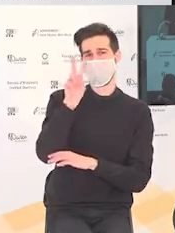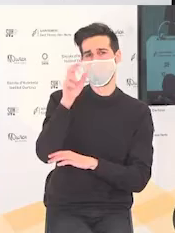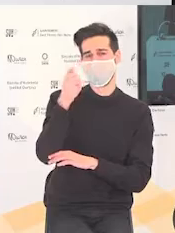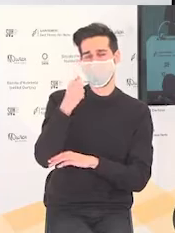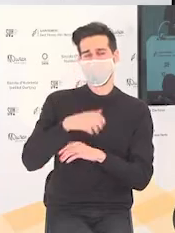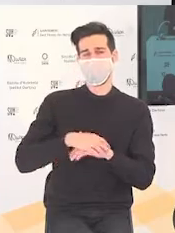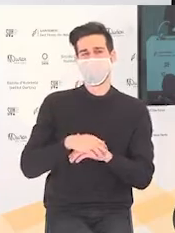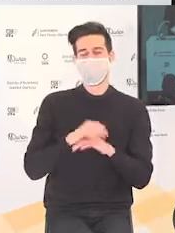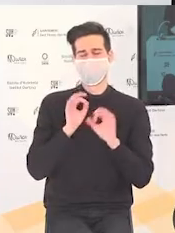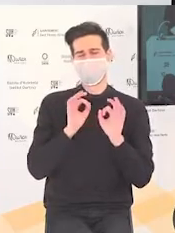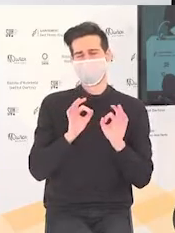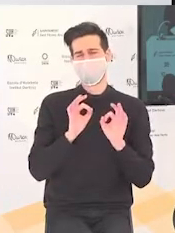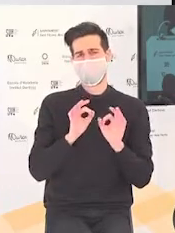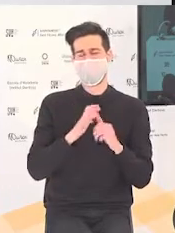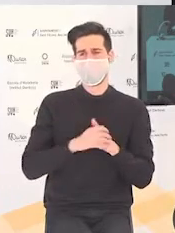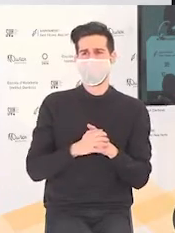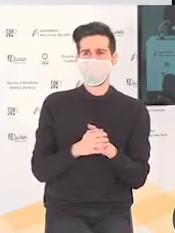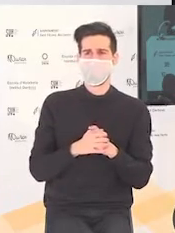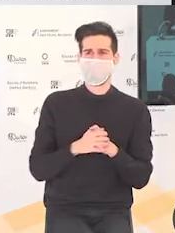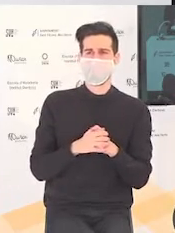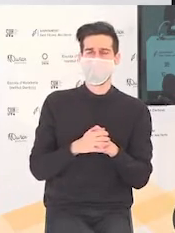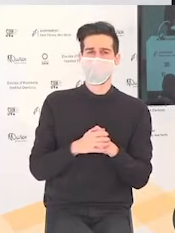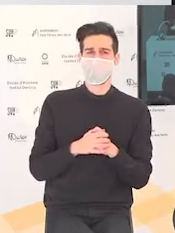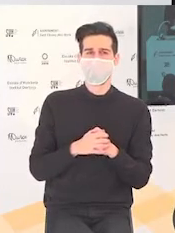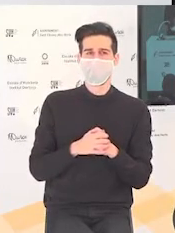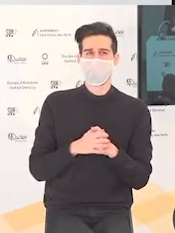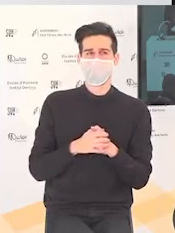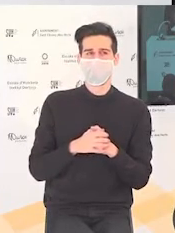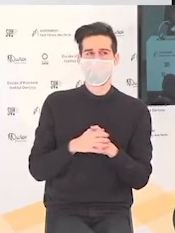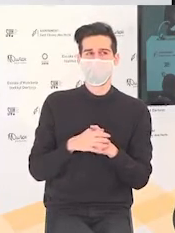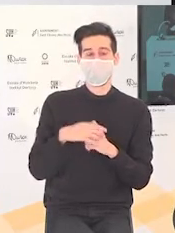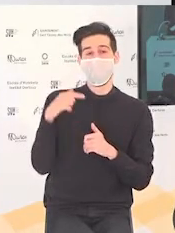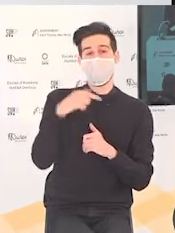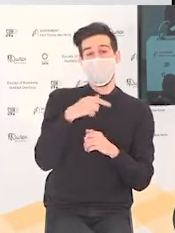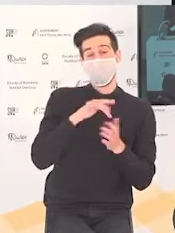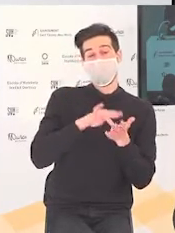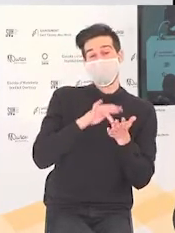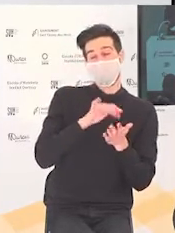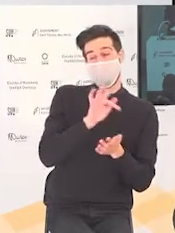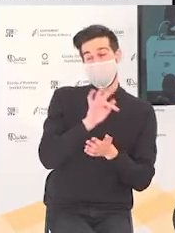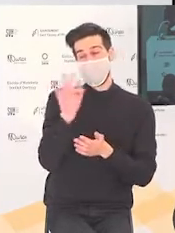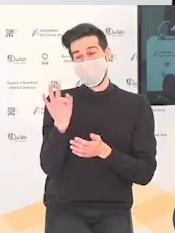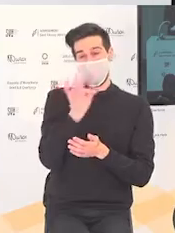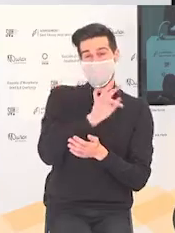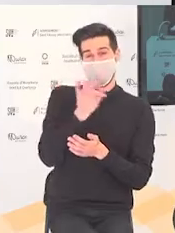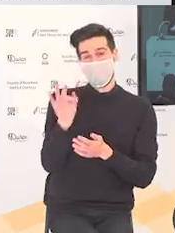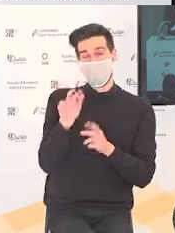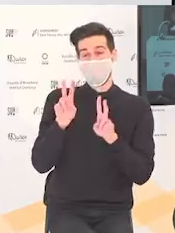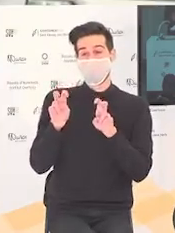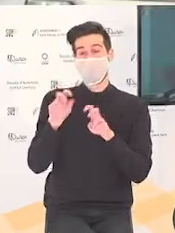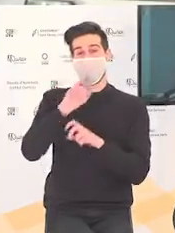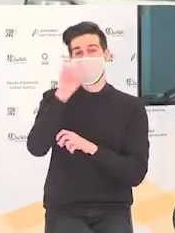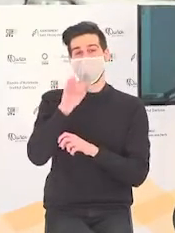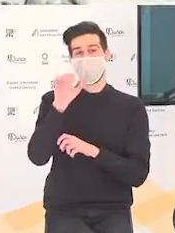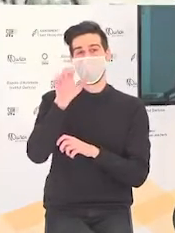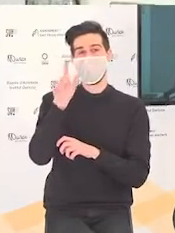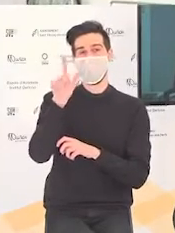Zealand, but I think it comes from Australia. Está un poco disputado entre Australia y Nueva Zelanda, pero yo personalmente creo que es